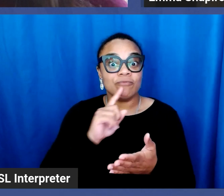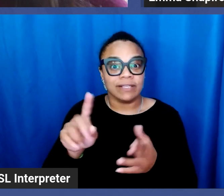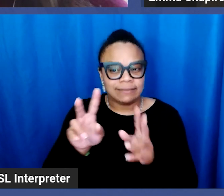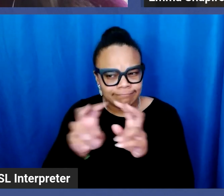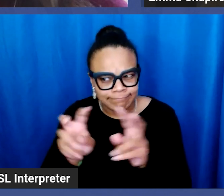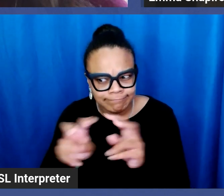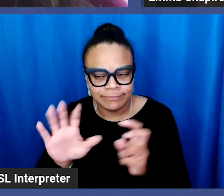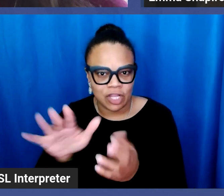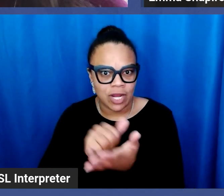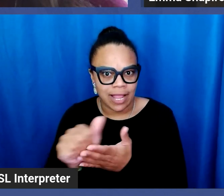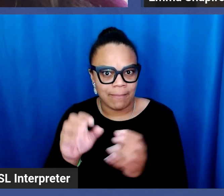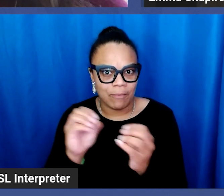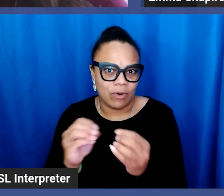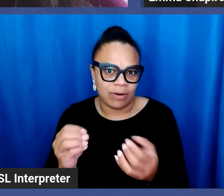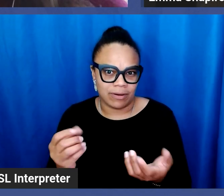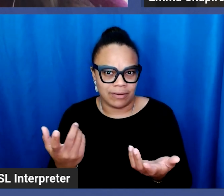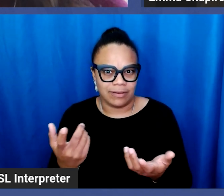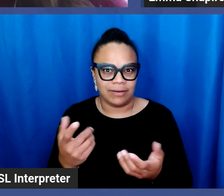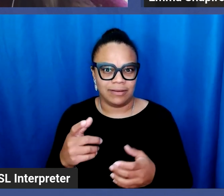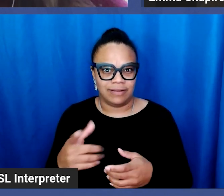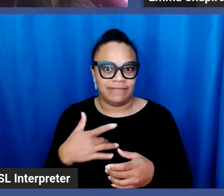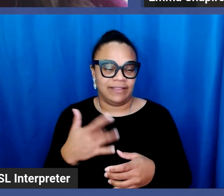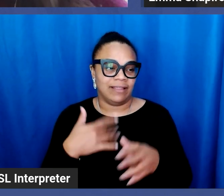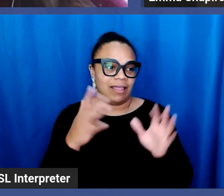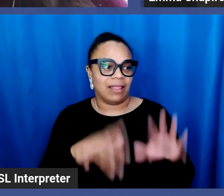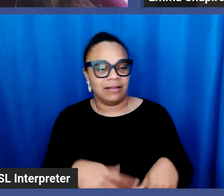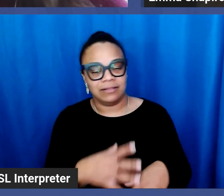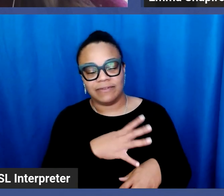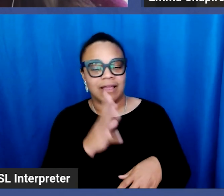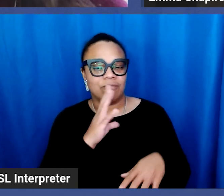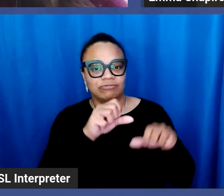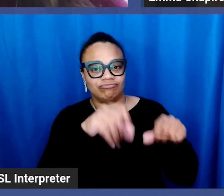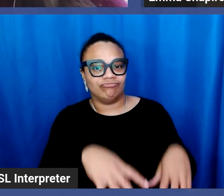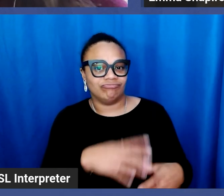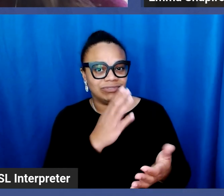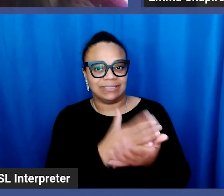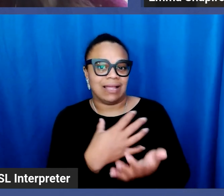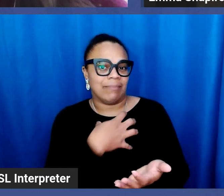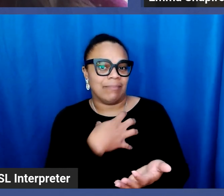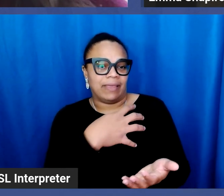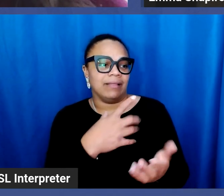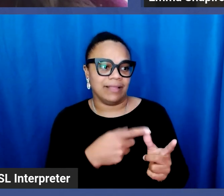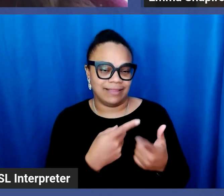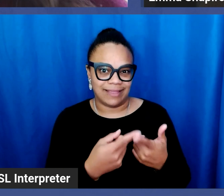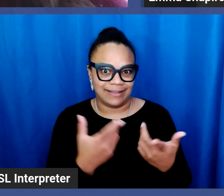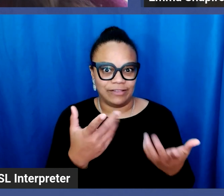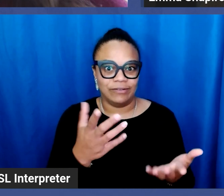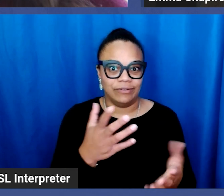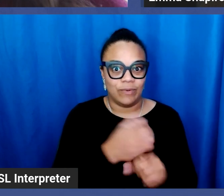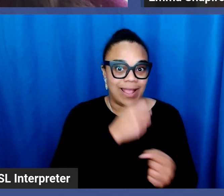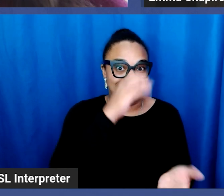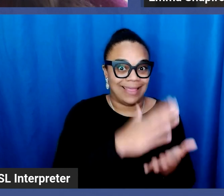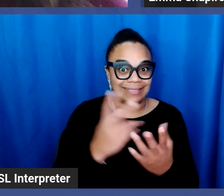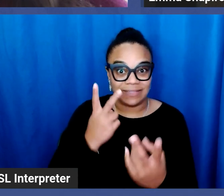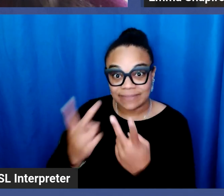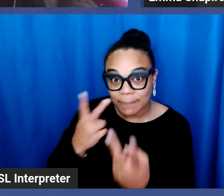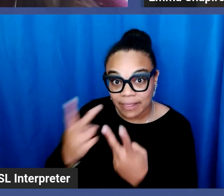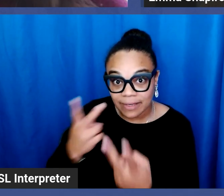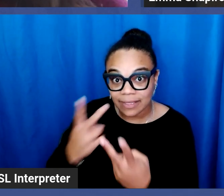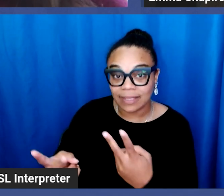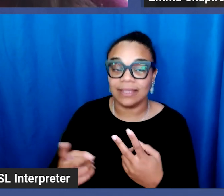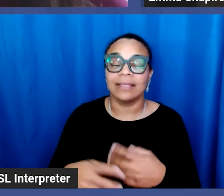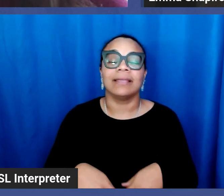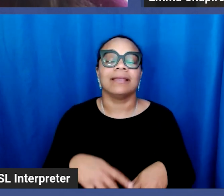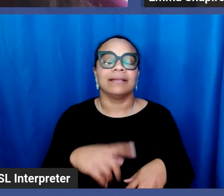if then you just stop appealing things, then you're just getting no visibility for sure. And you know it and you're very frustrated by it.